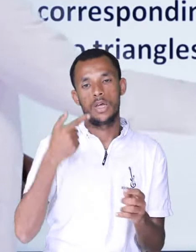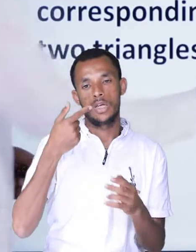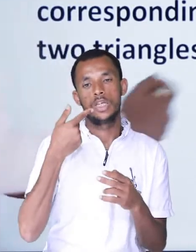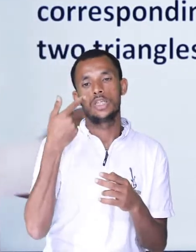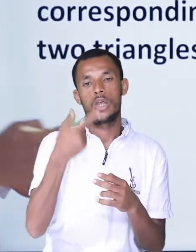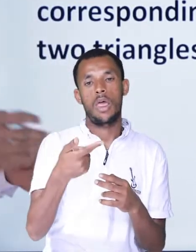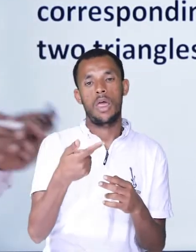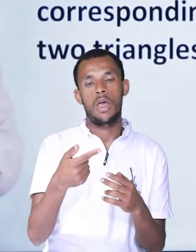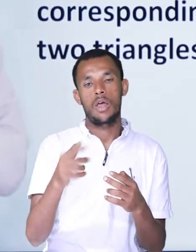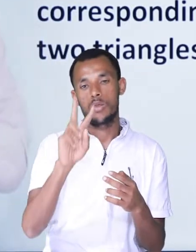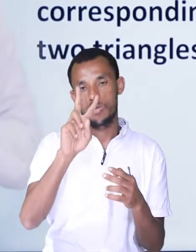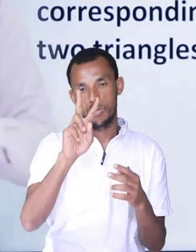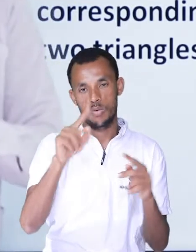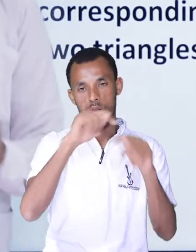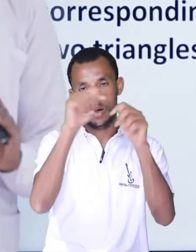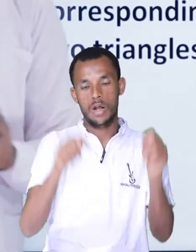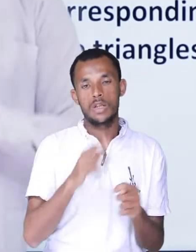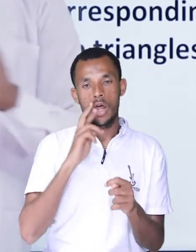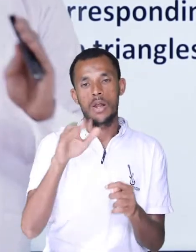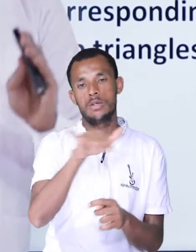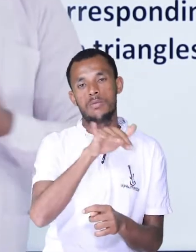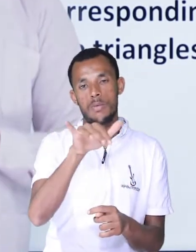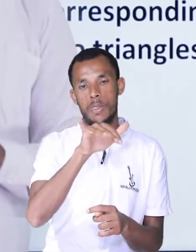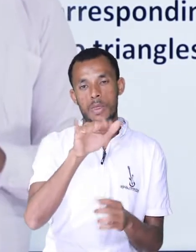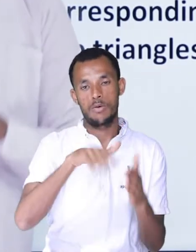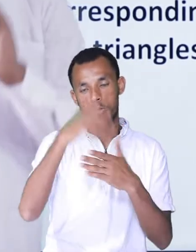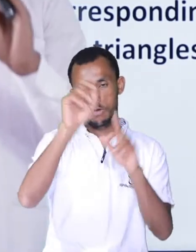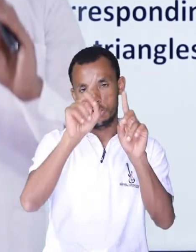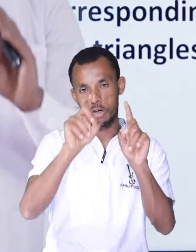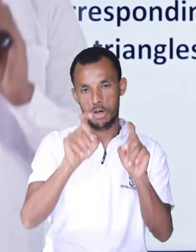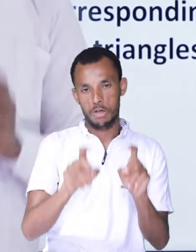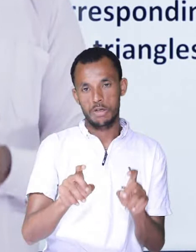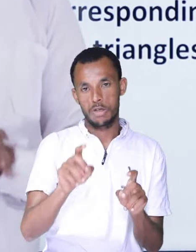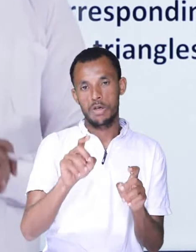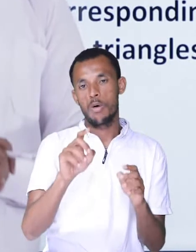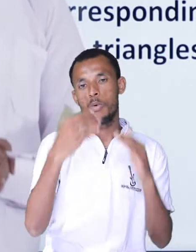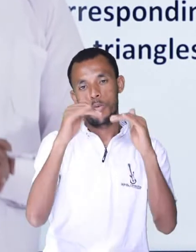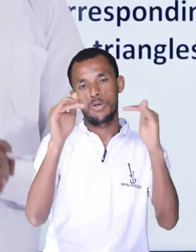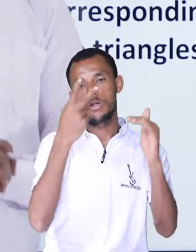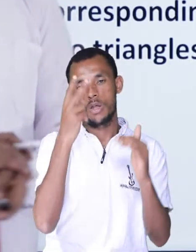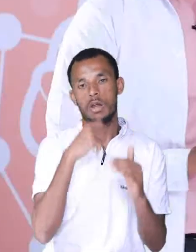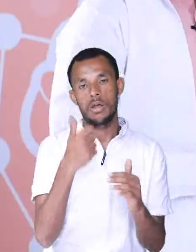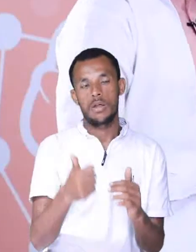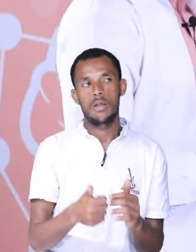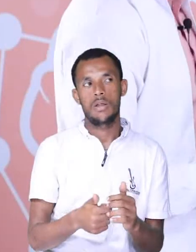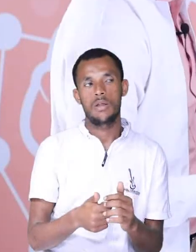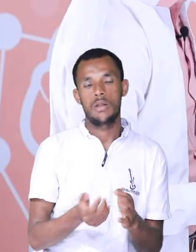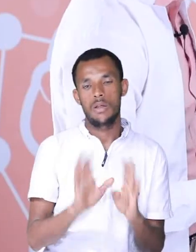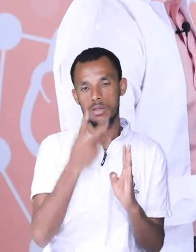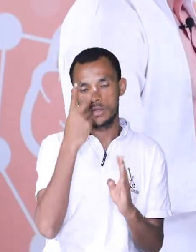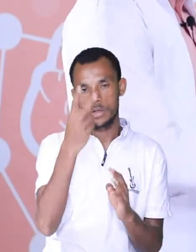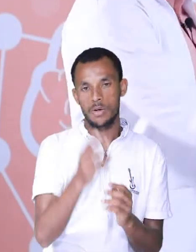simply the 2 triangles are similar without checking their proportionality. Let's see